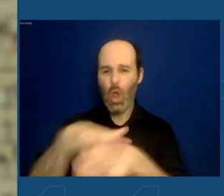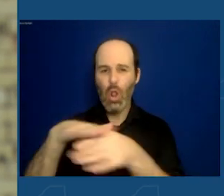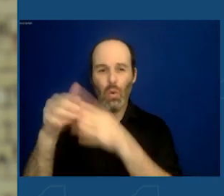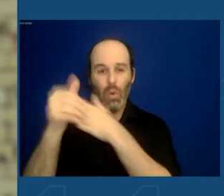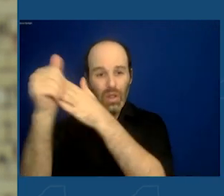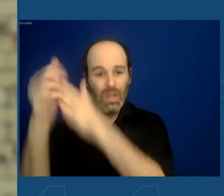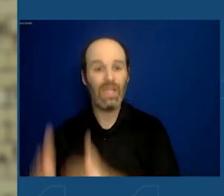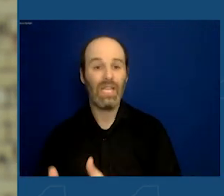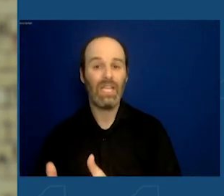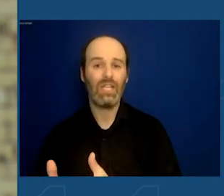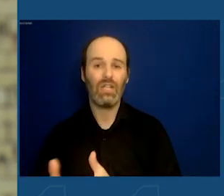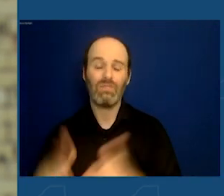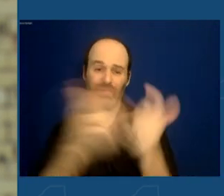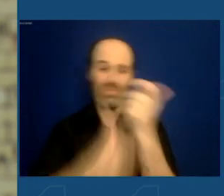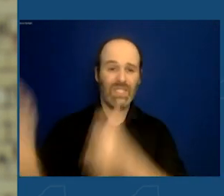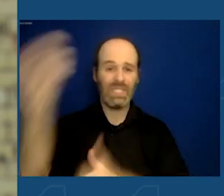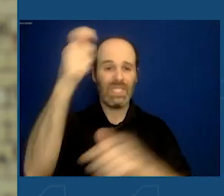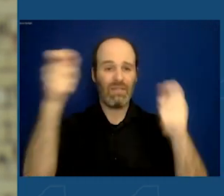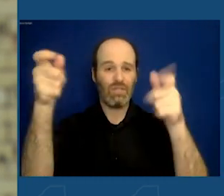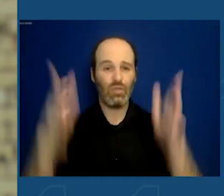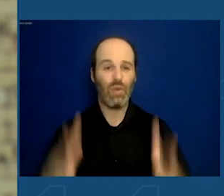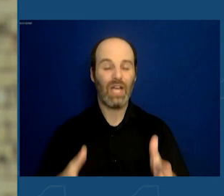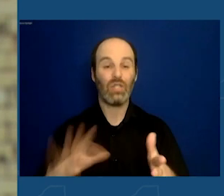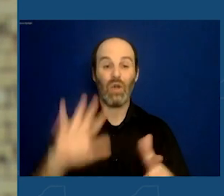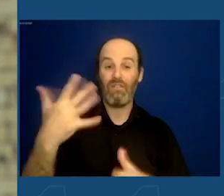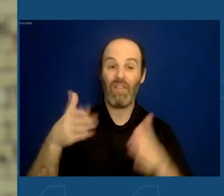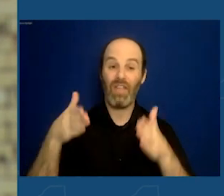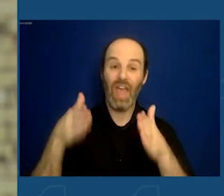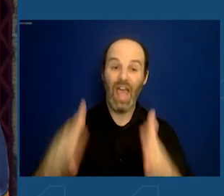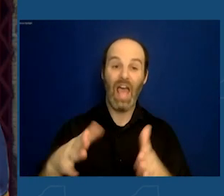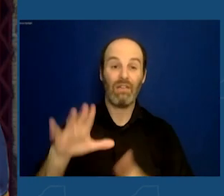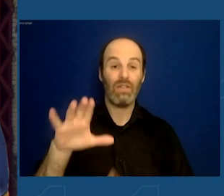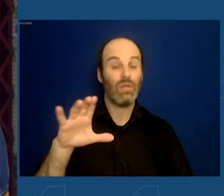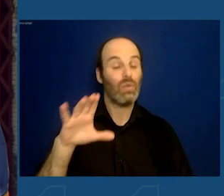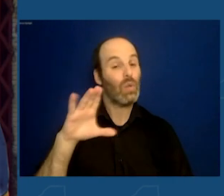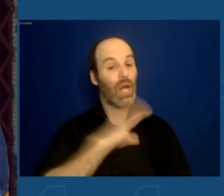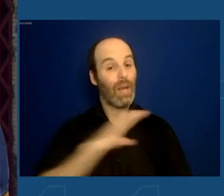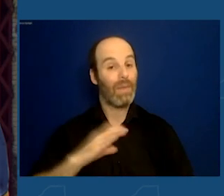the executive director of the Fifth Avenue Committee, Michelle Delaus.